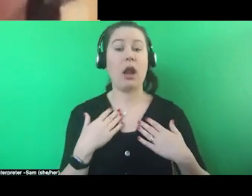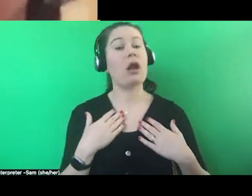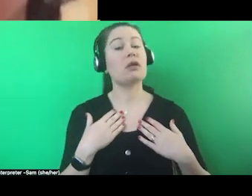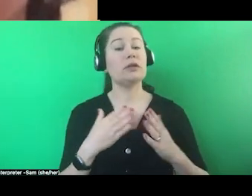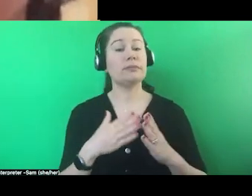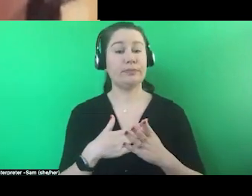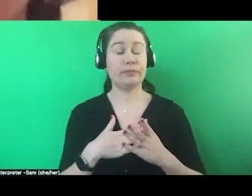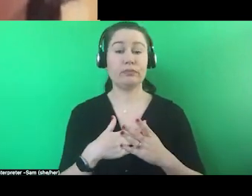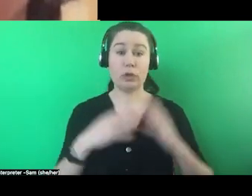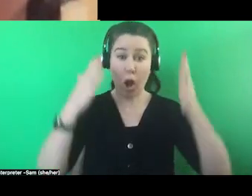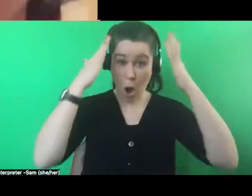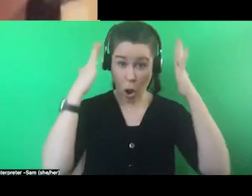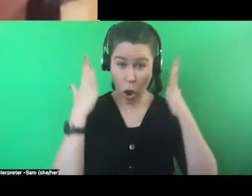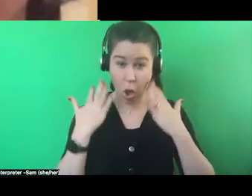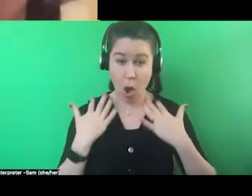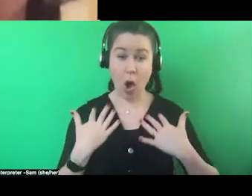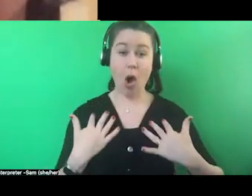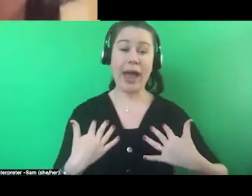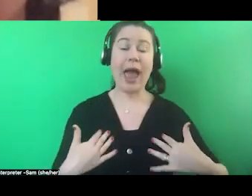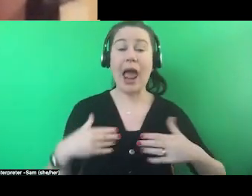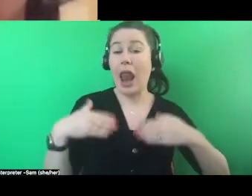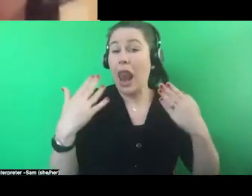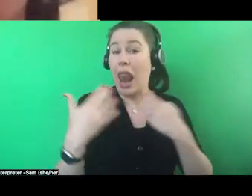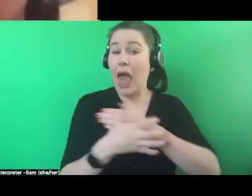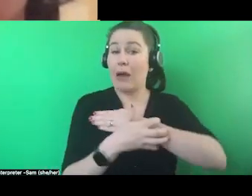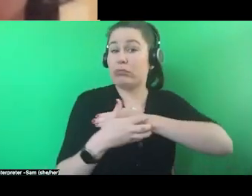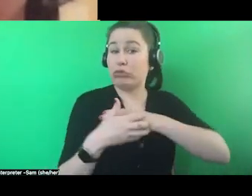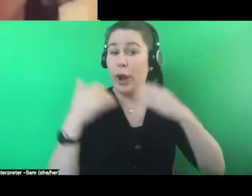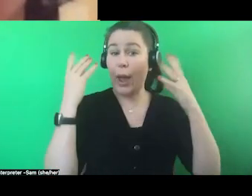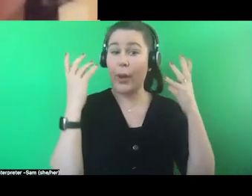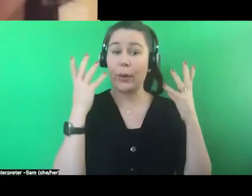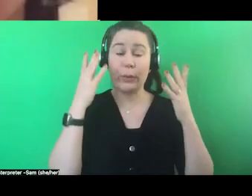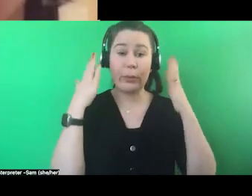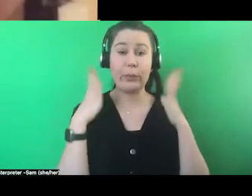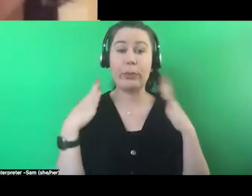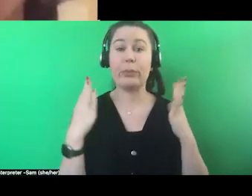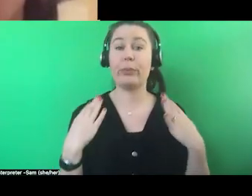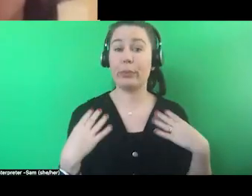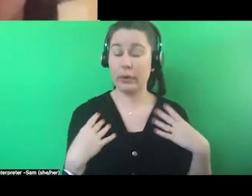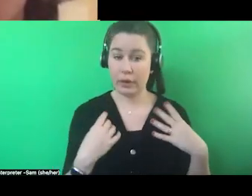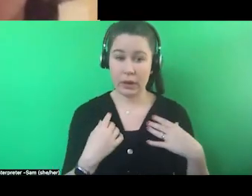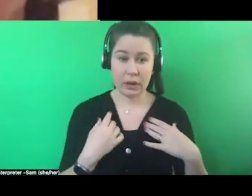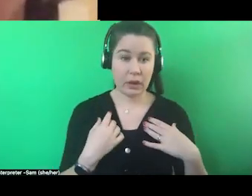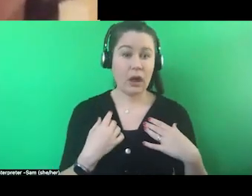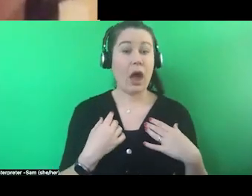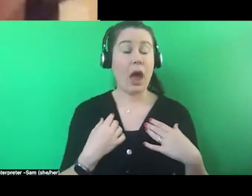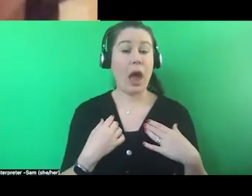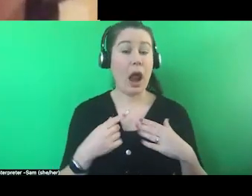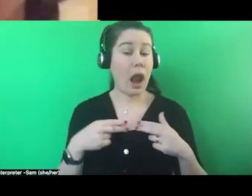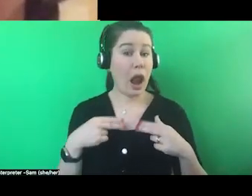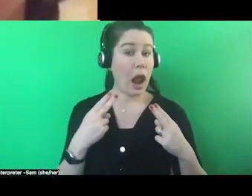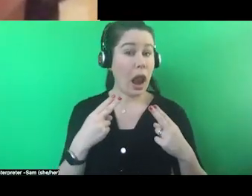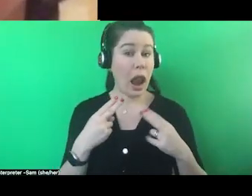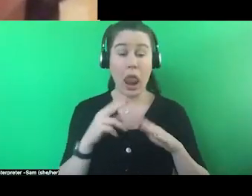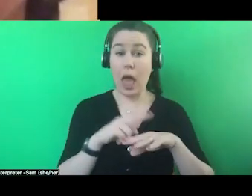have long hair, light brown in color. I have light blue